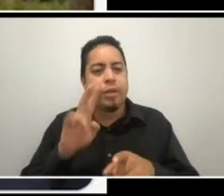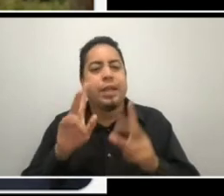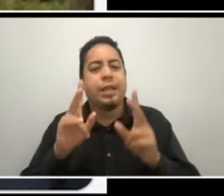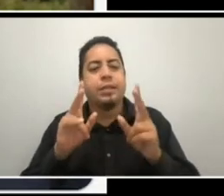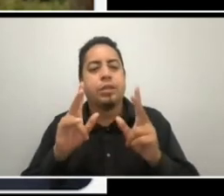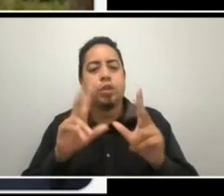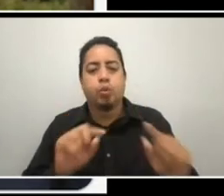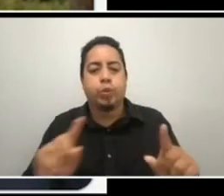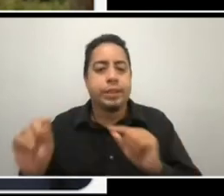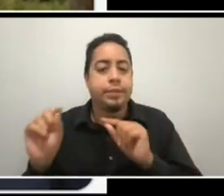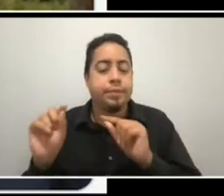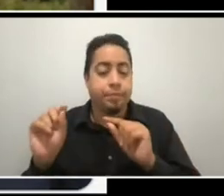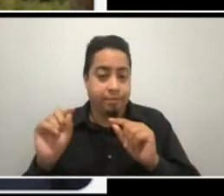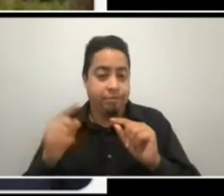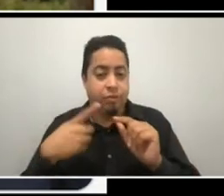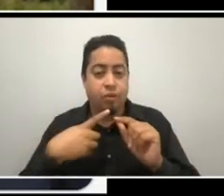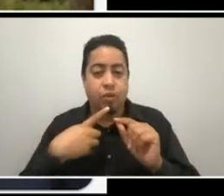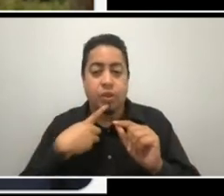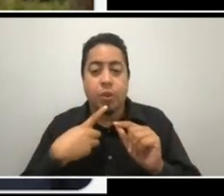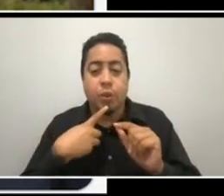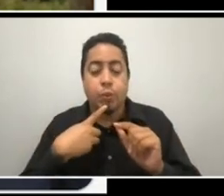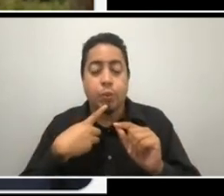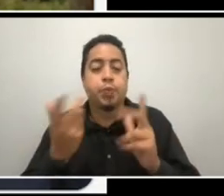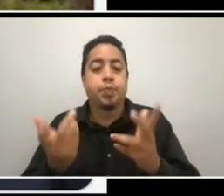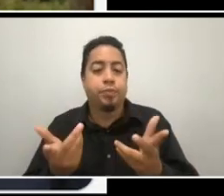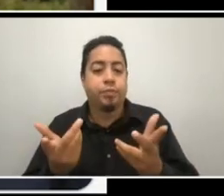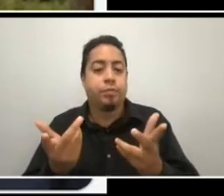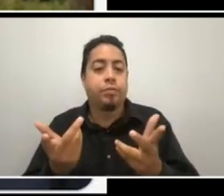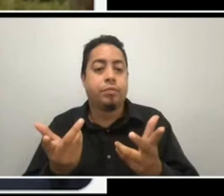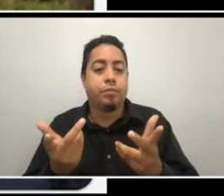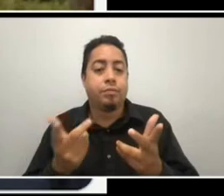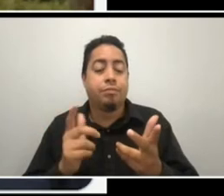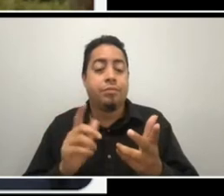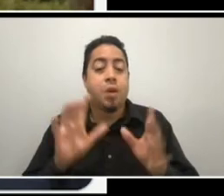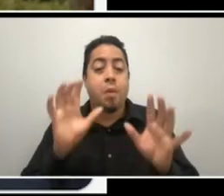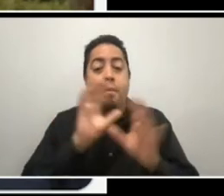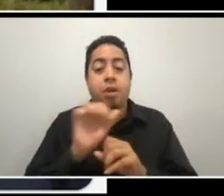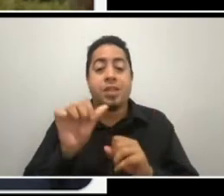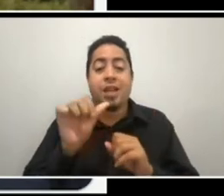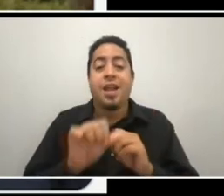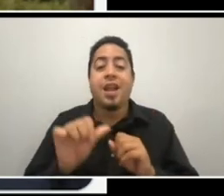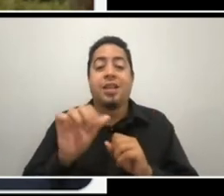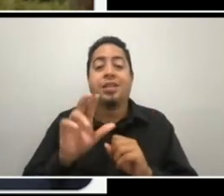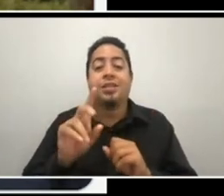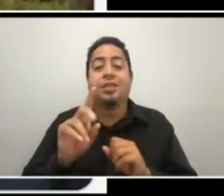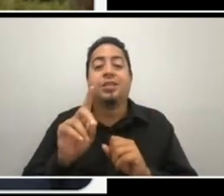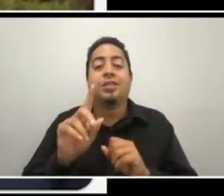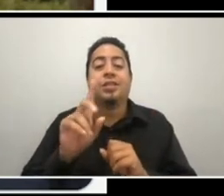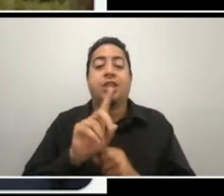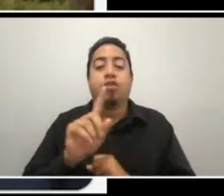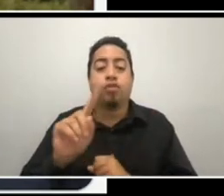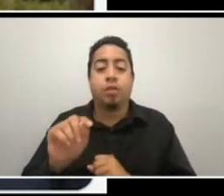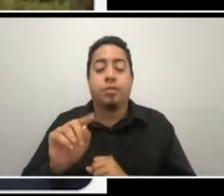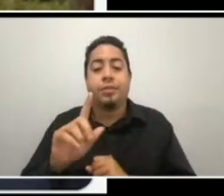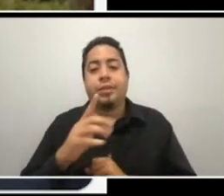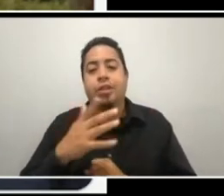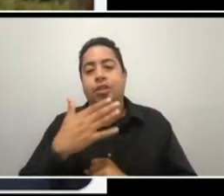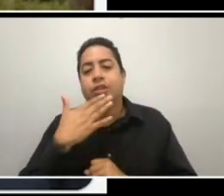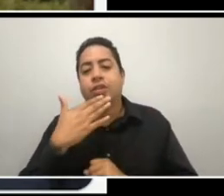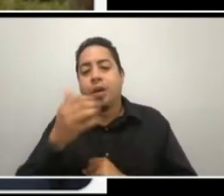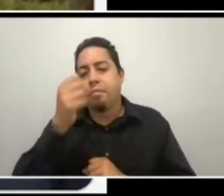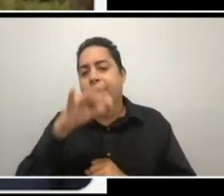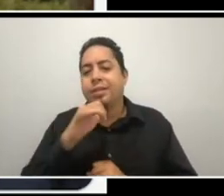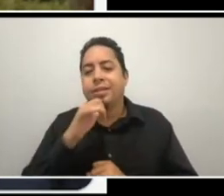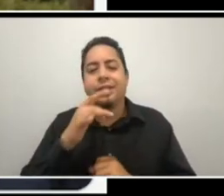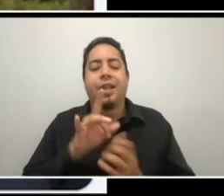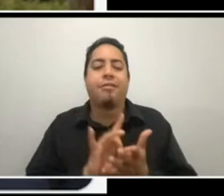The tweet read, quote, President Trump, at real Donald Trump, is a genuinely good man. He does not really like to fire people. I